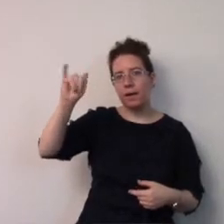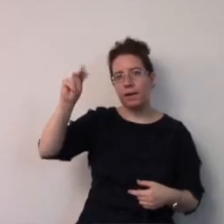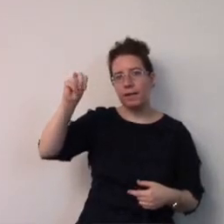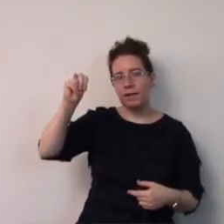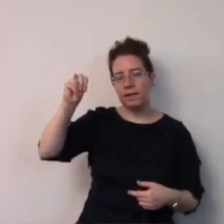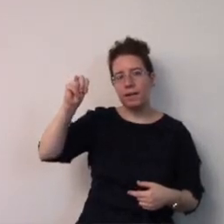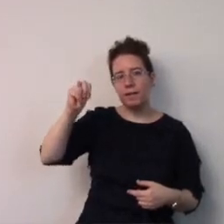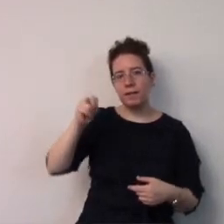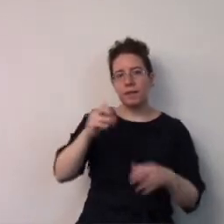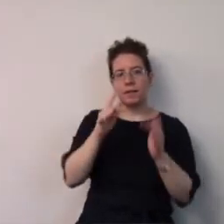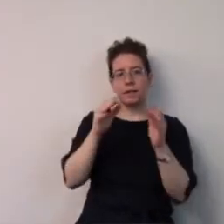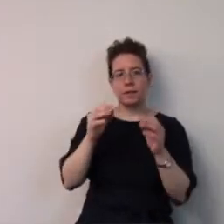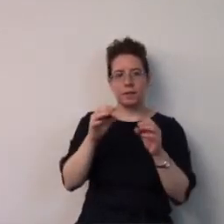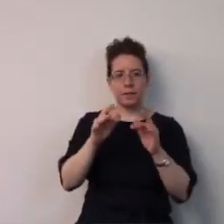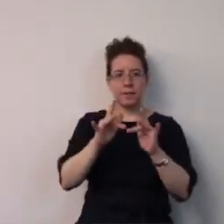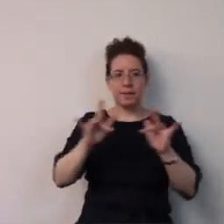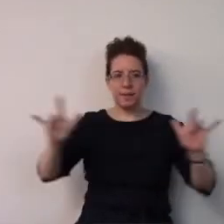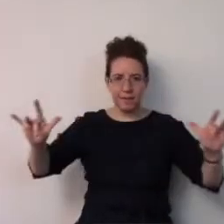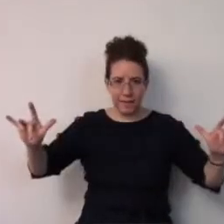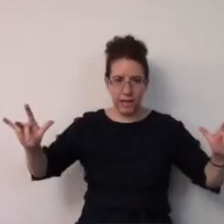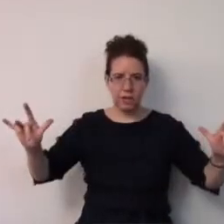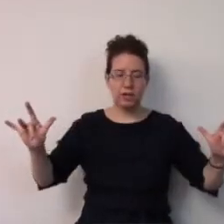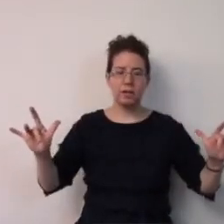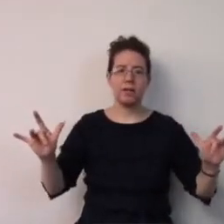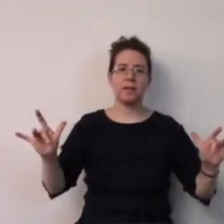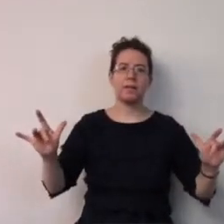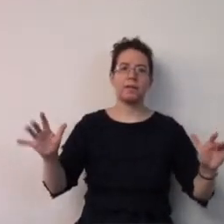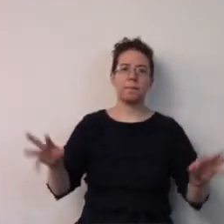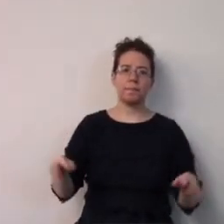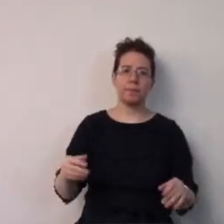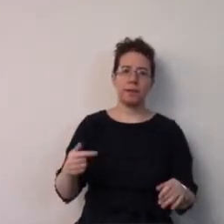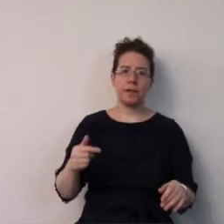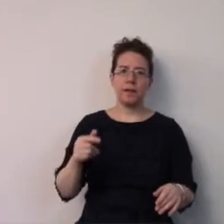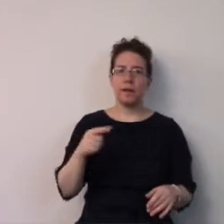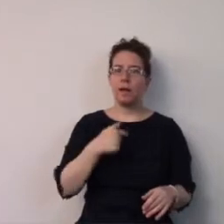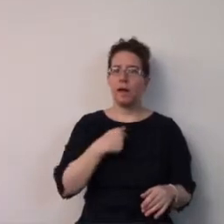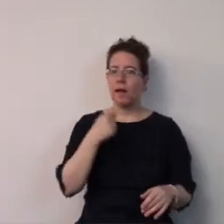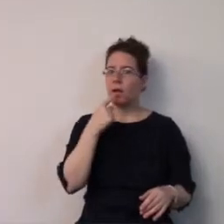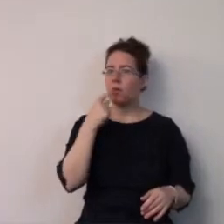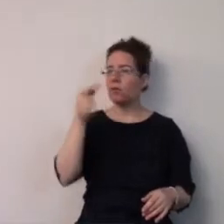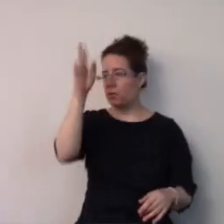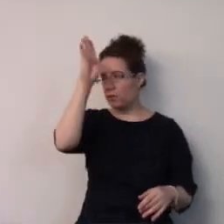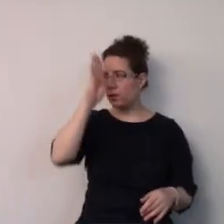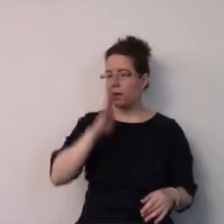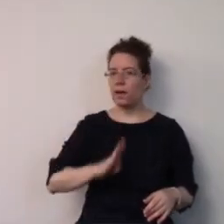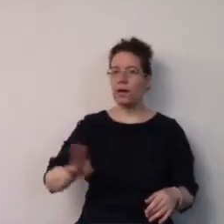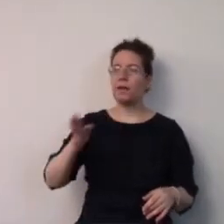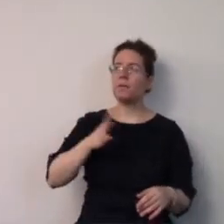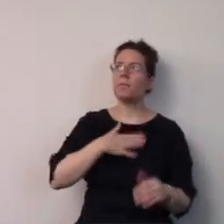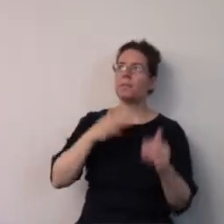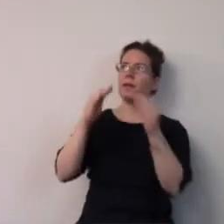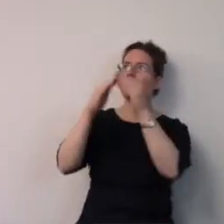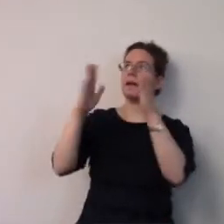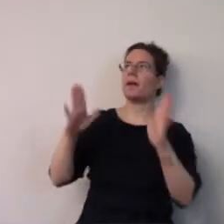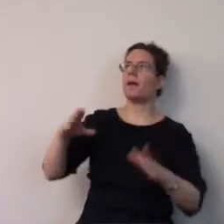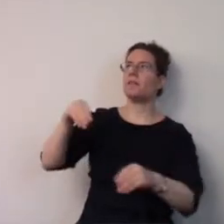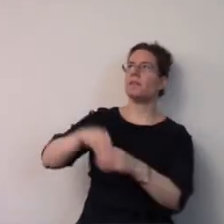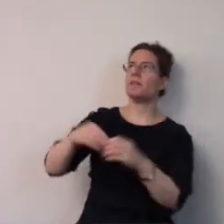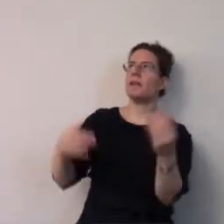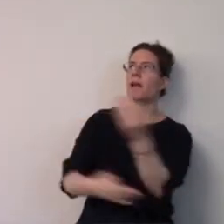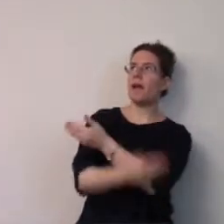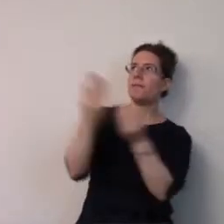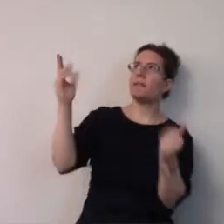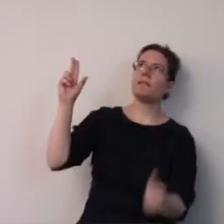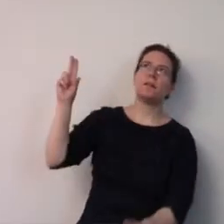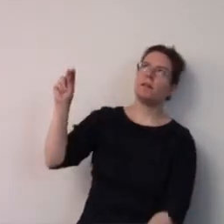spiders. No spiders. I don't want cobwebs. No spiders.